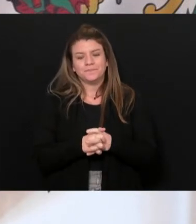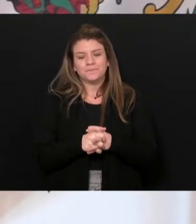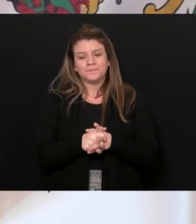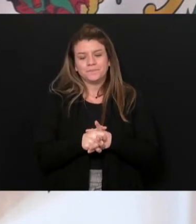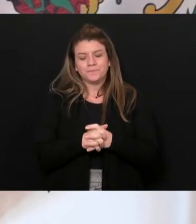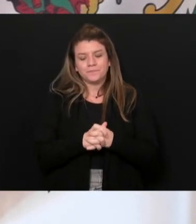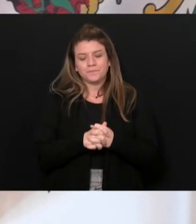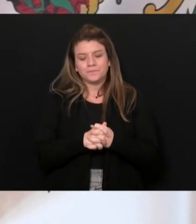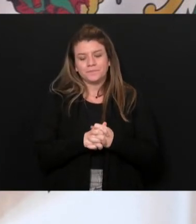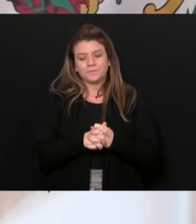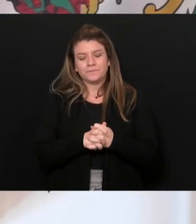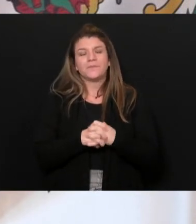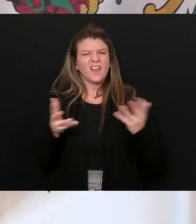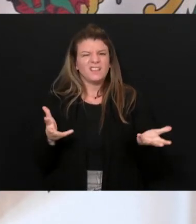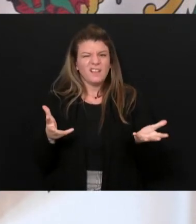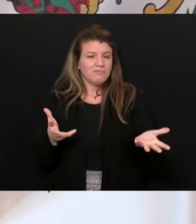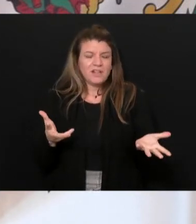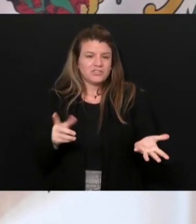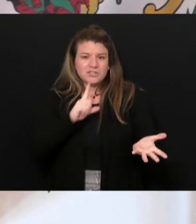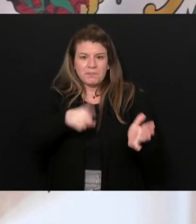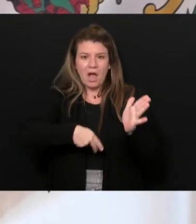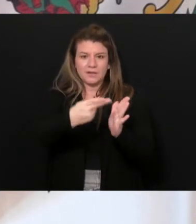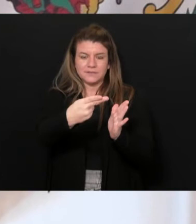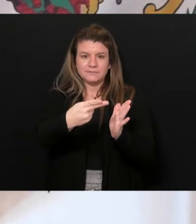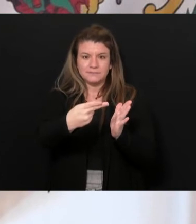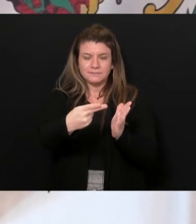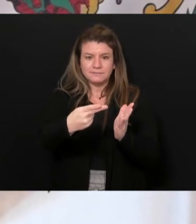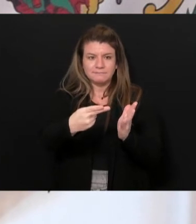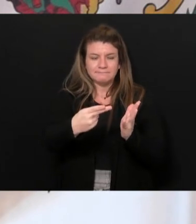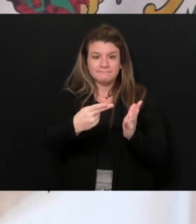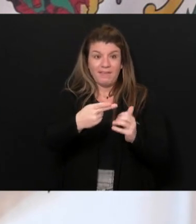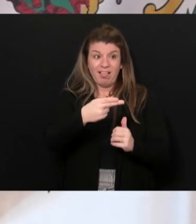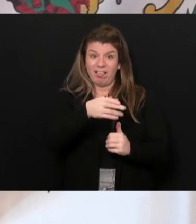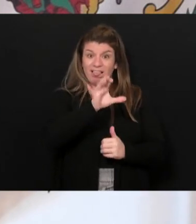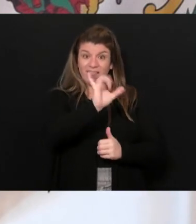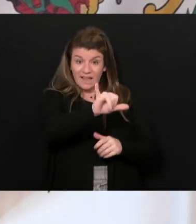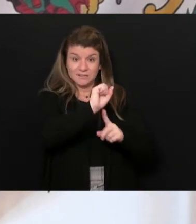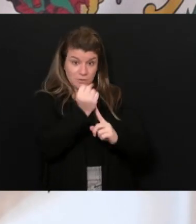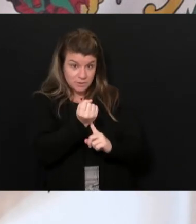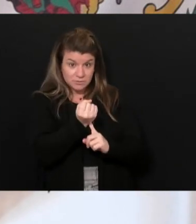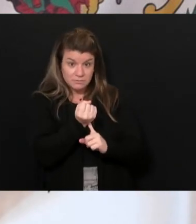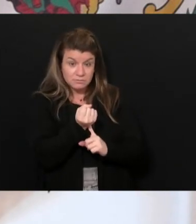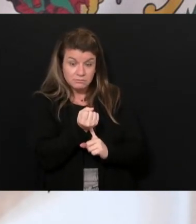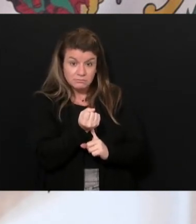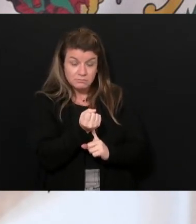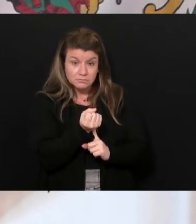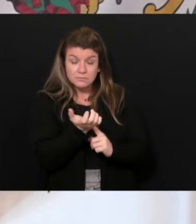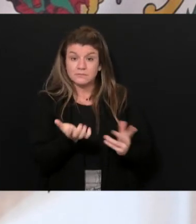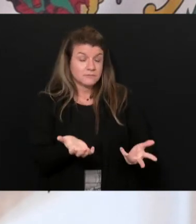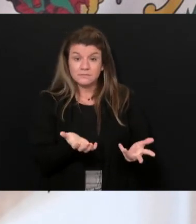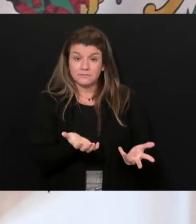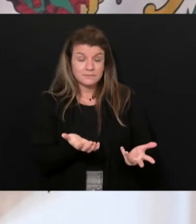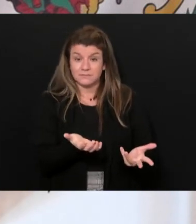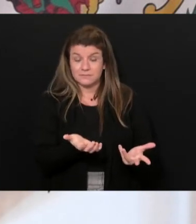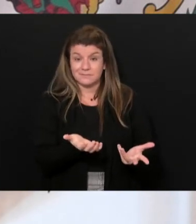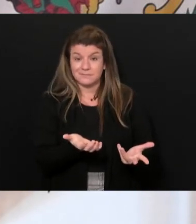let's just call it what it is. I mean, the bottom line of the whole thing is it's